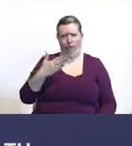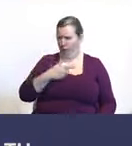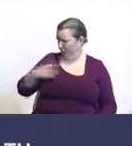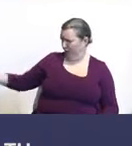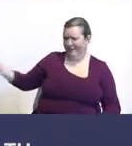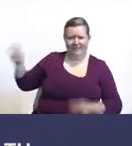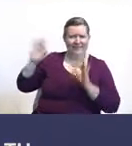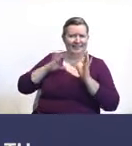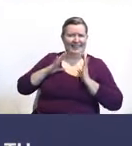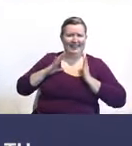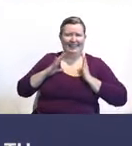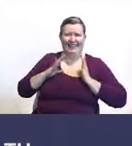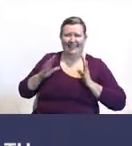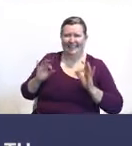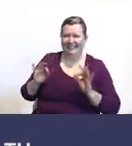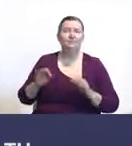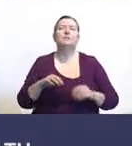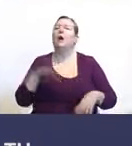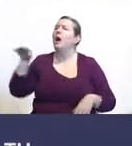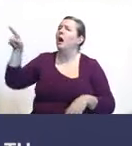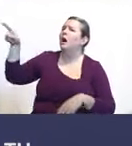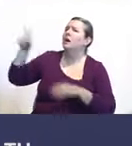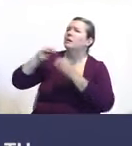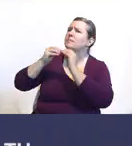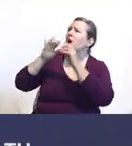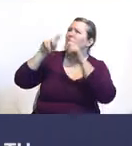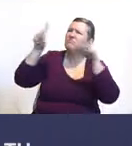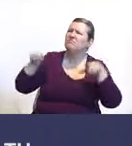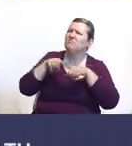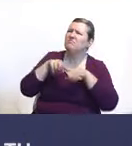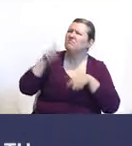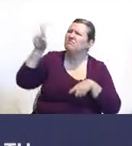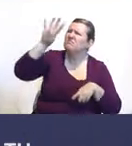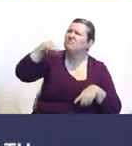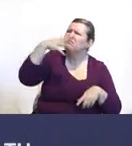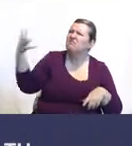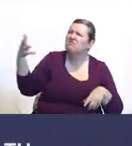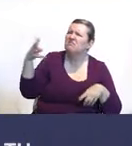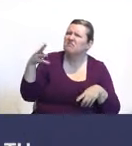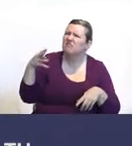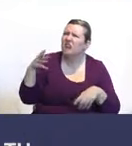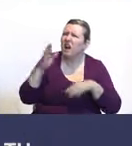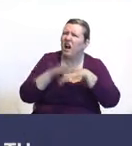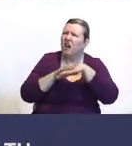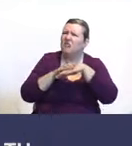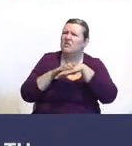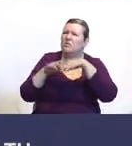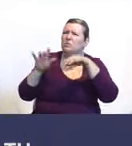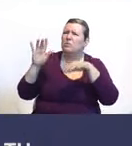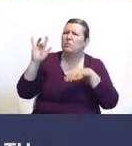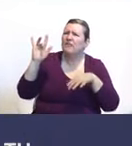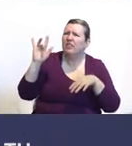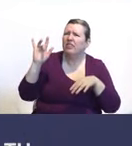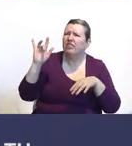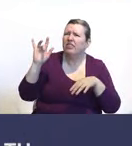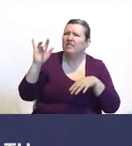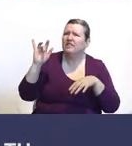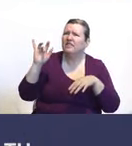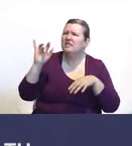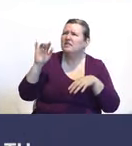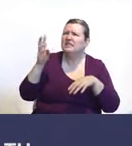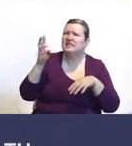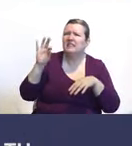always do. The numbers that were shown earlier in the briefing, they showed for the 23rd, 69 deaths reported, the